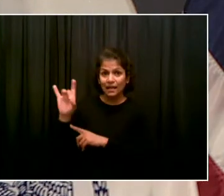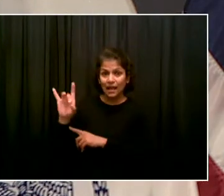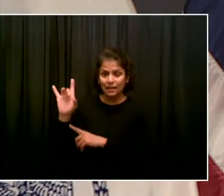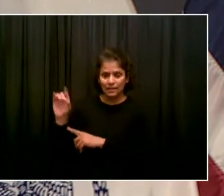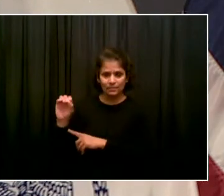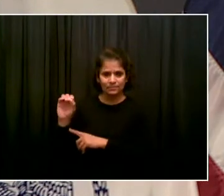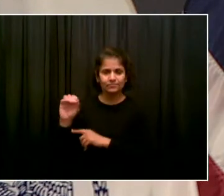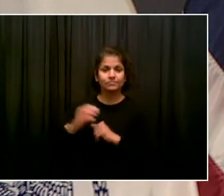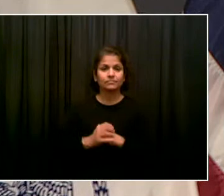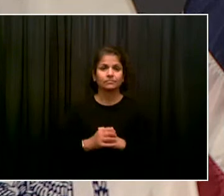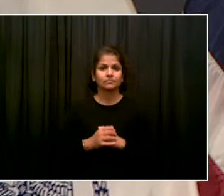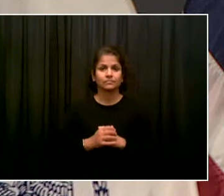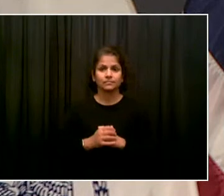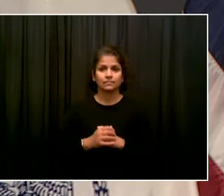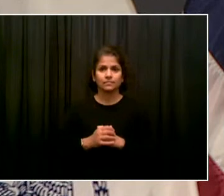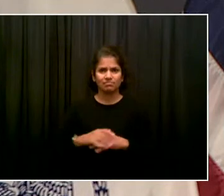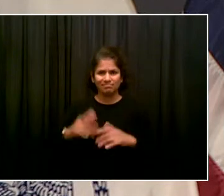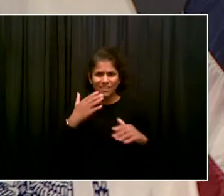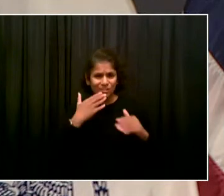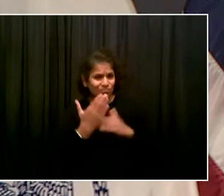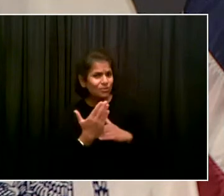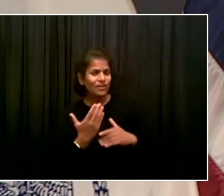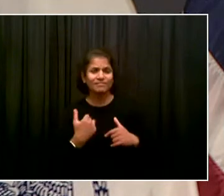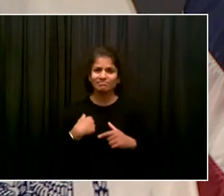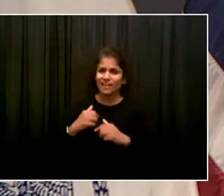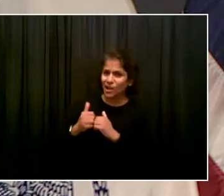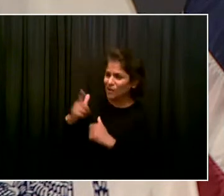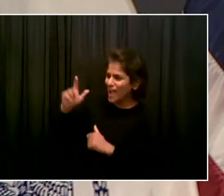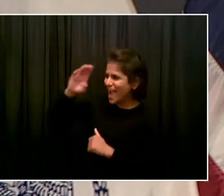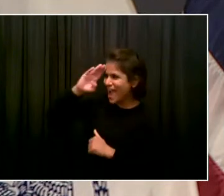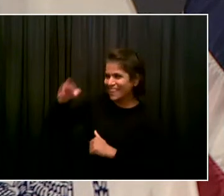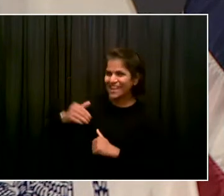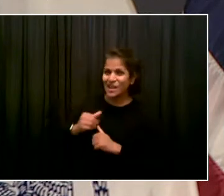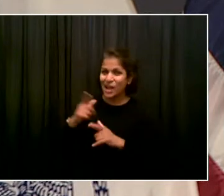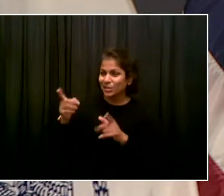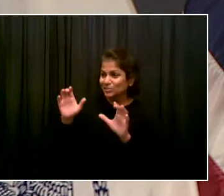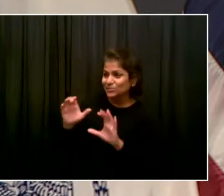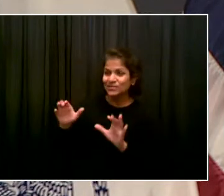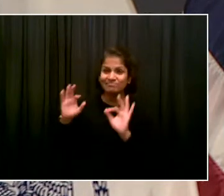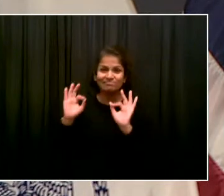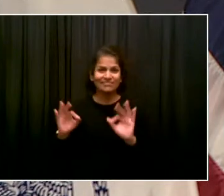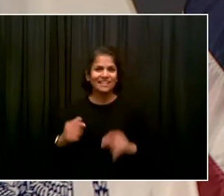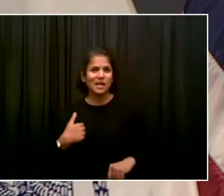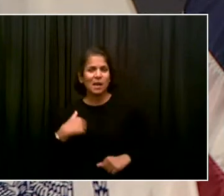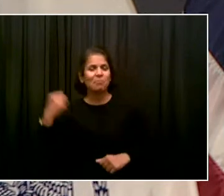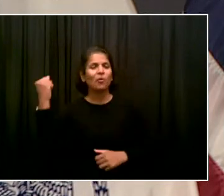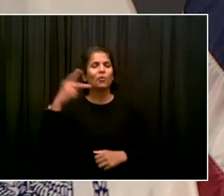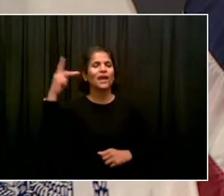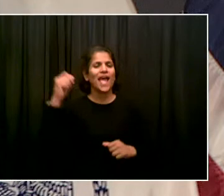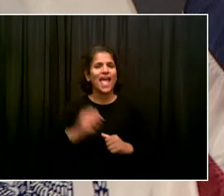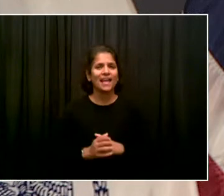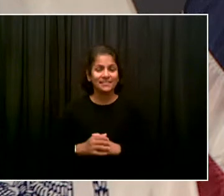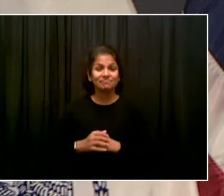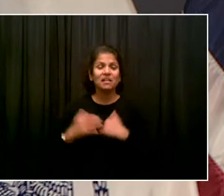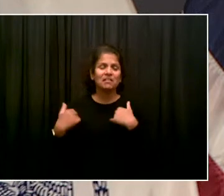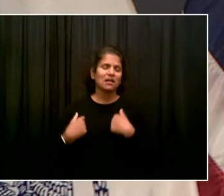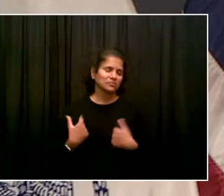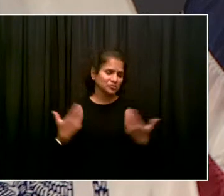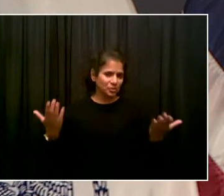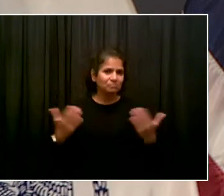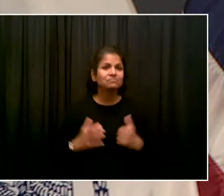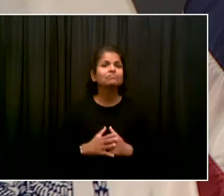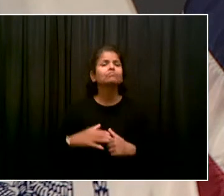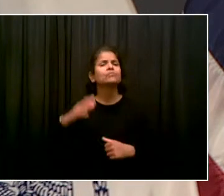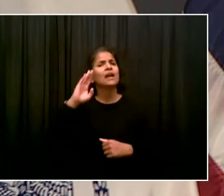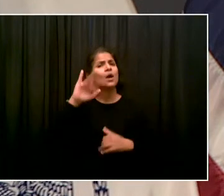doing? Doing all right. Wanted to circle back on this being the 1 month anniversary of the key to NYC and the